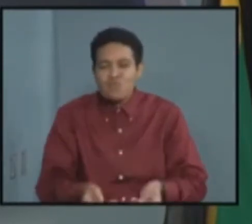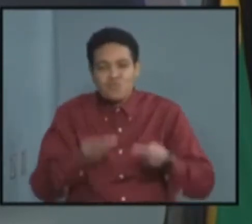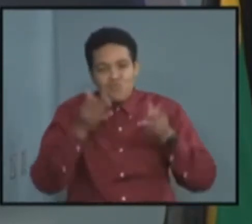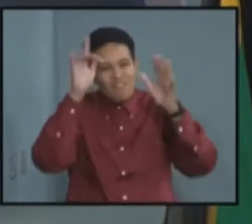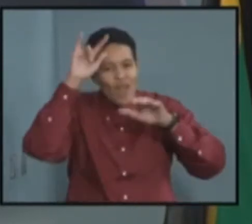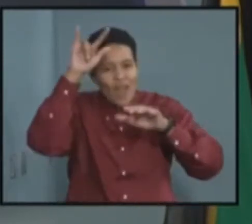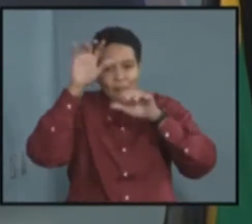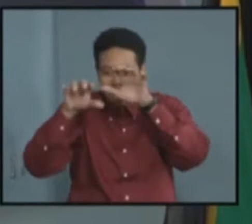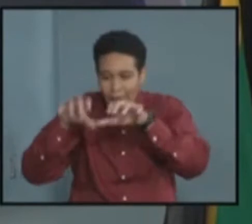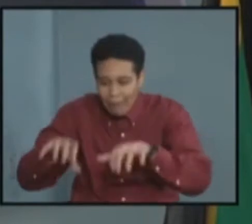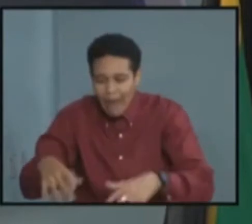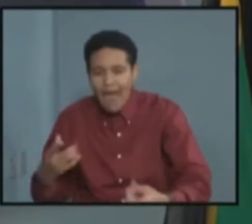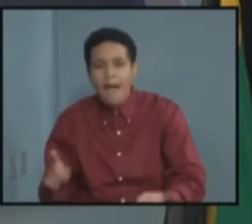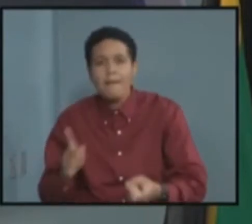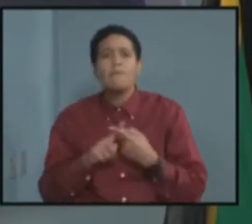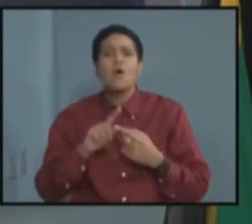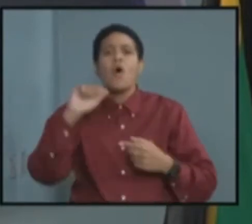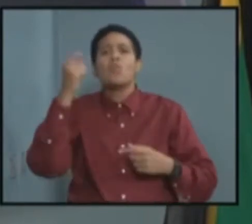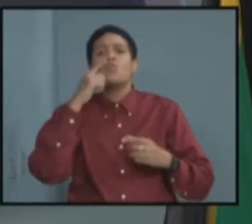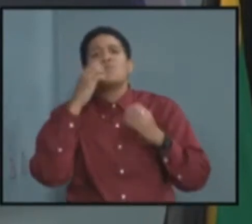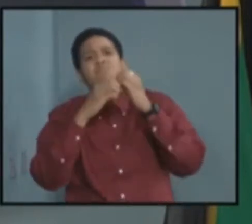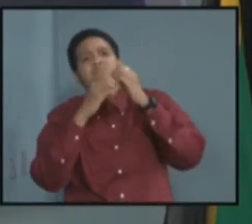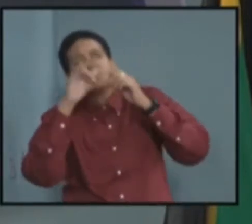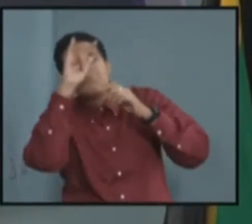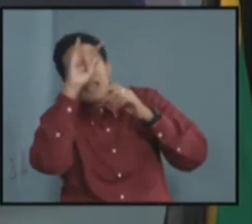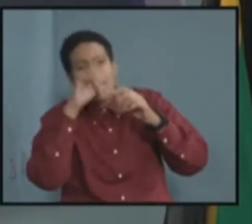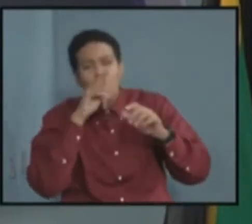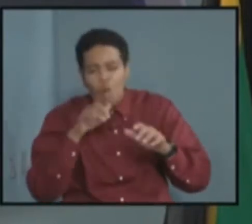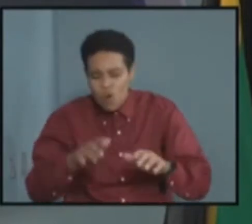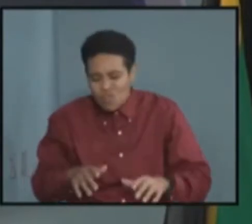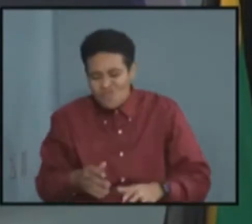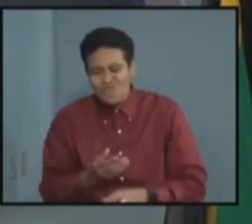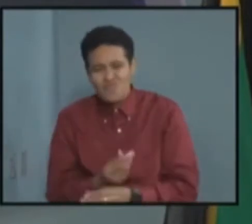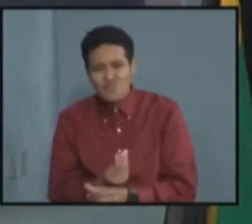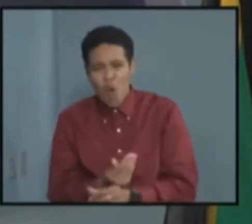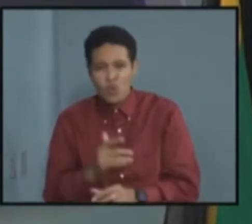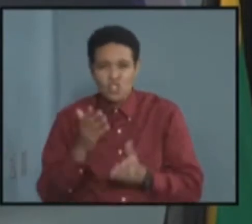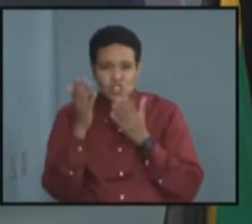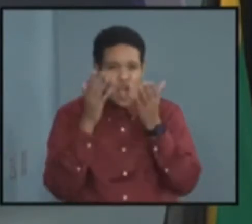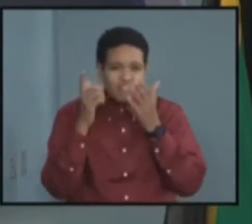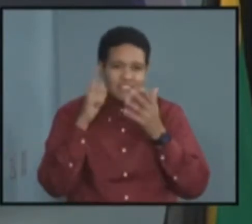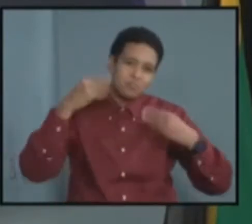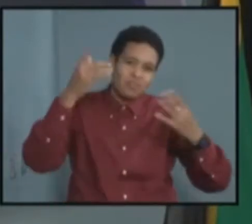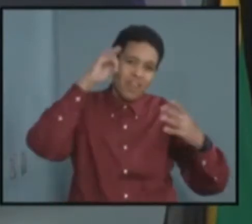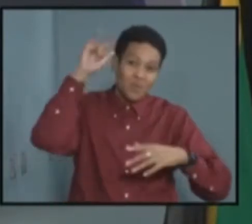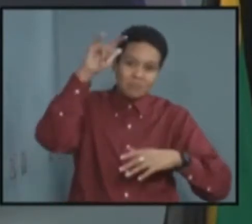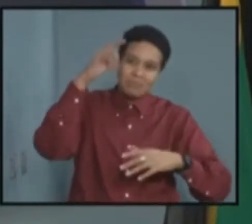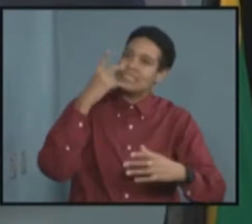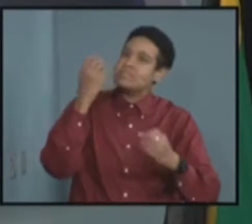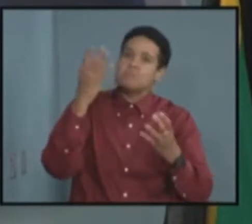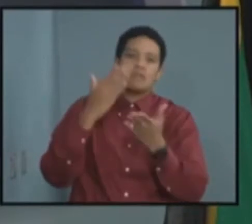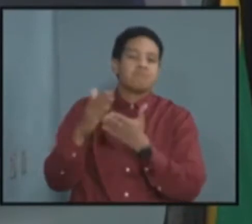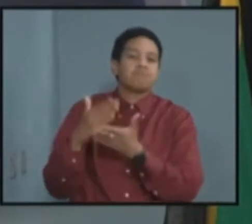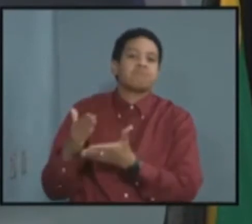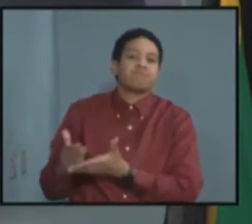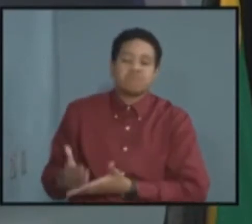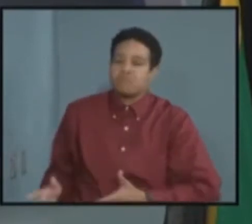other mechanical and other services or ground services to airlines. We're seeing